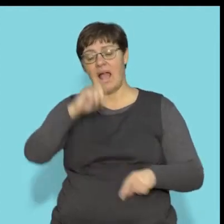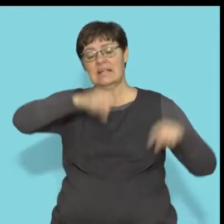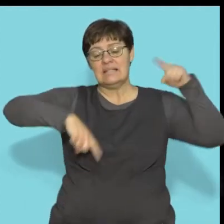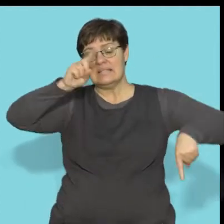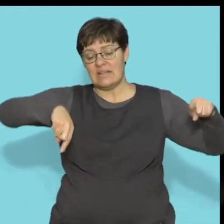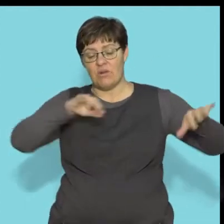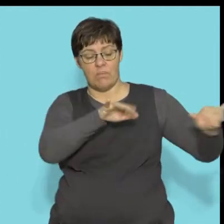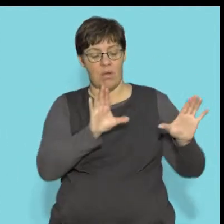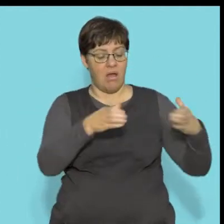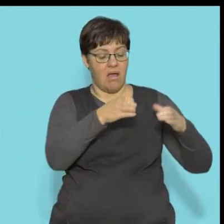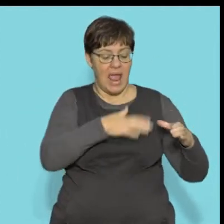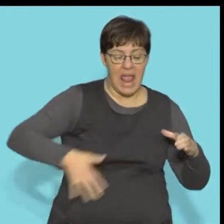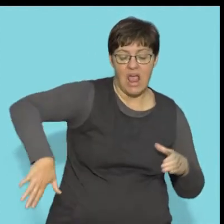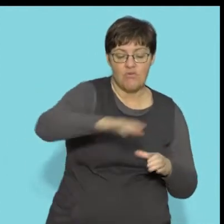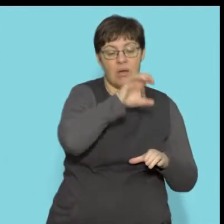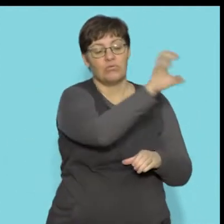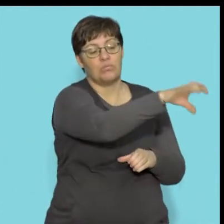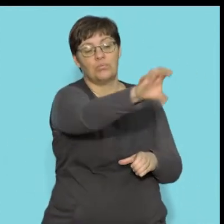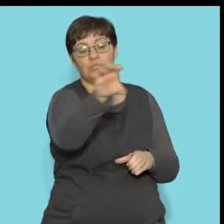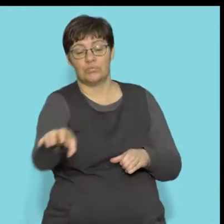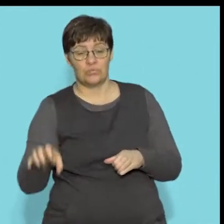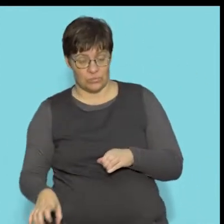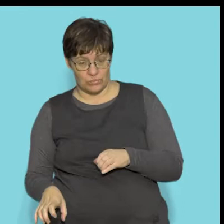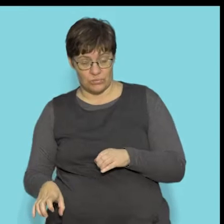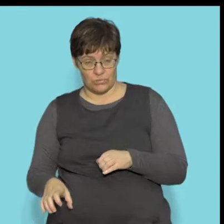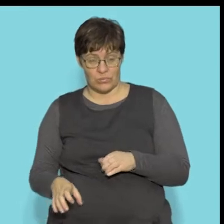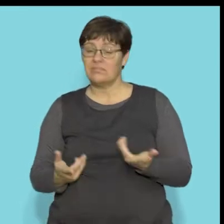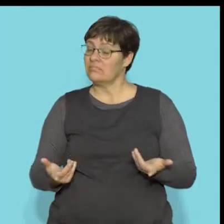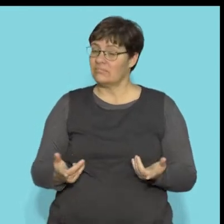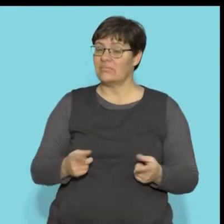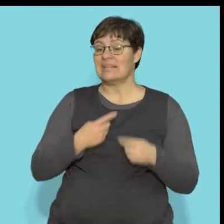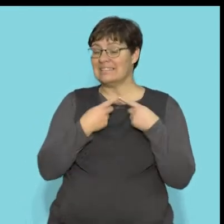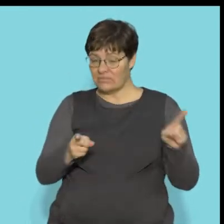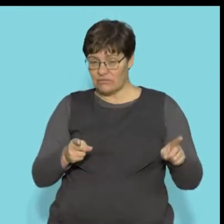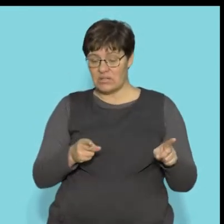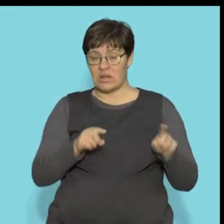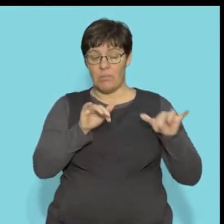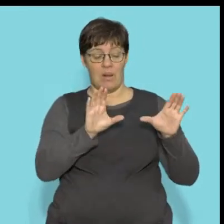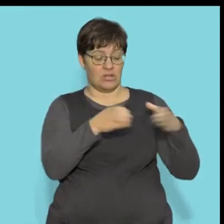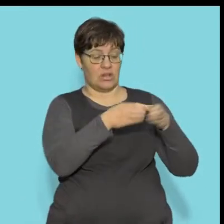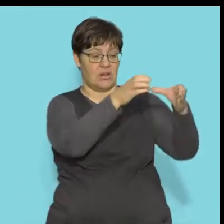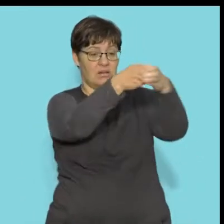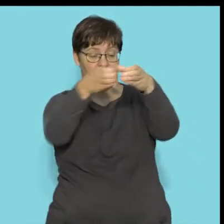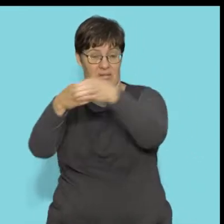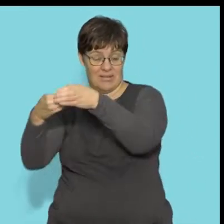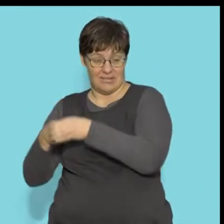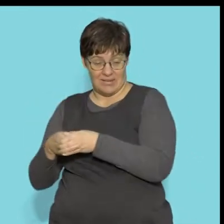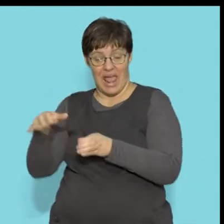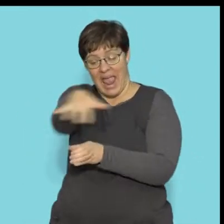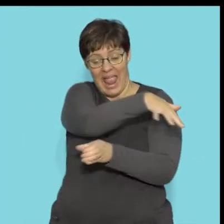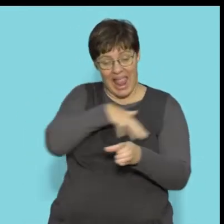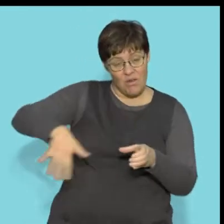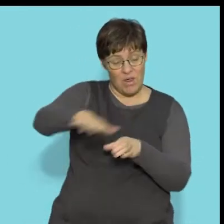different populations live in an area, what do we call that? Well, different populations